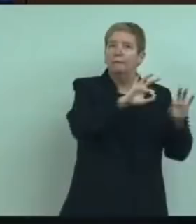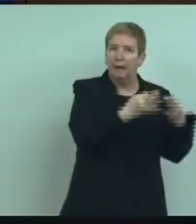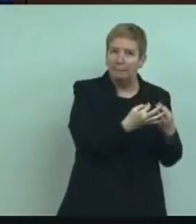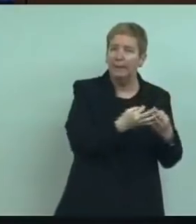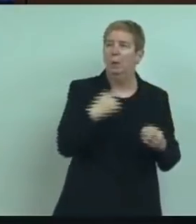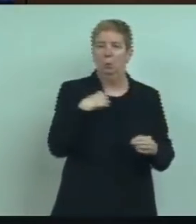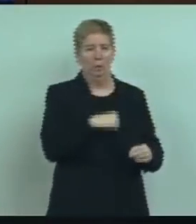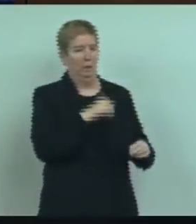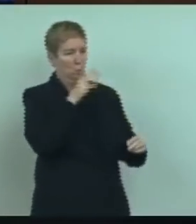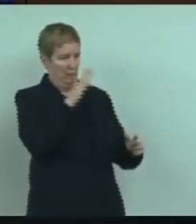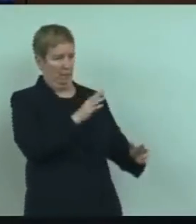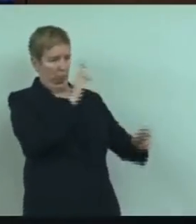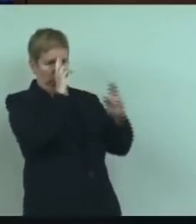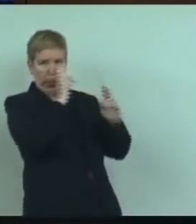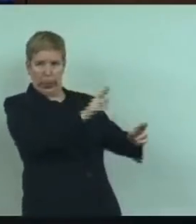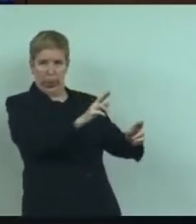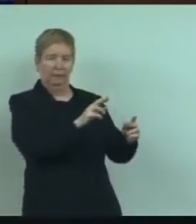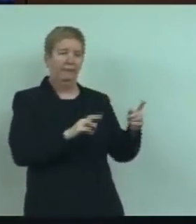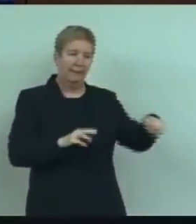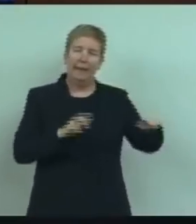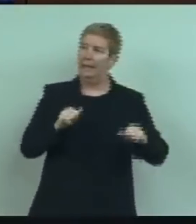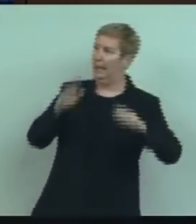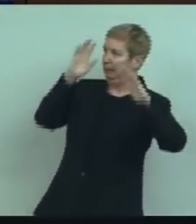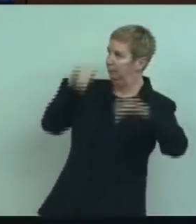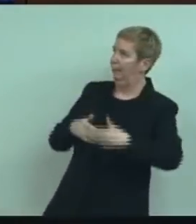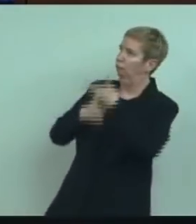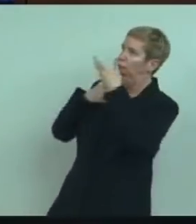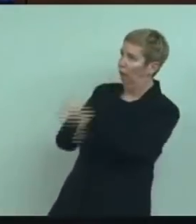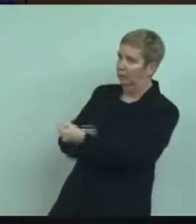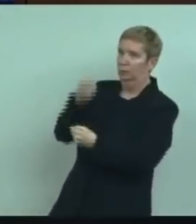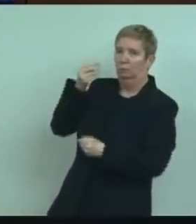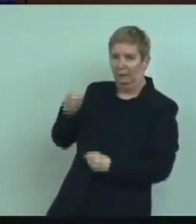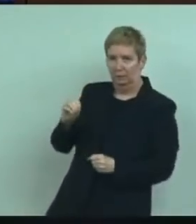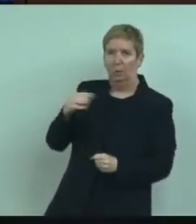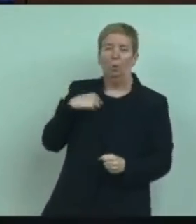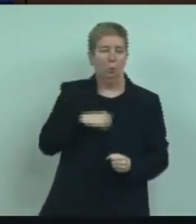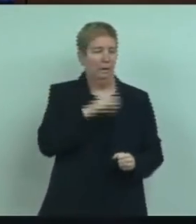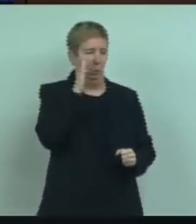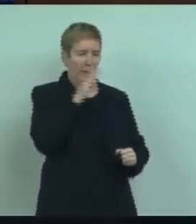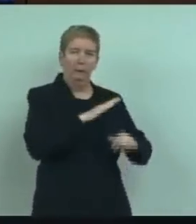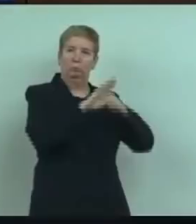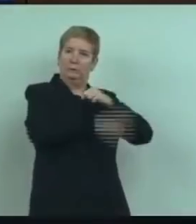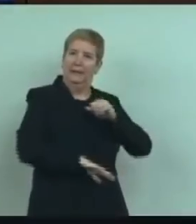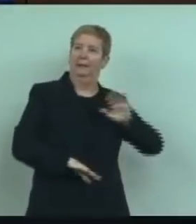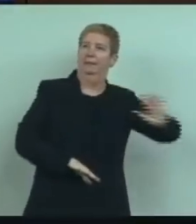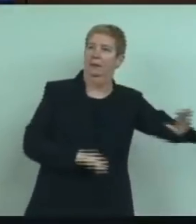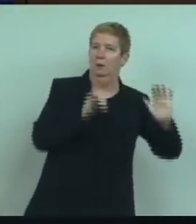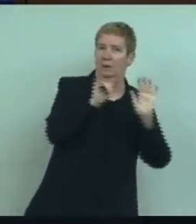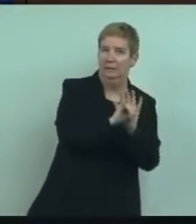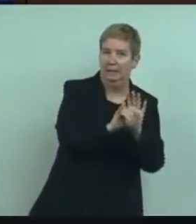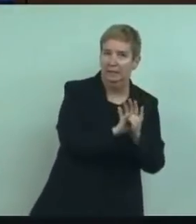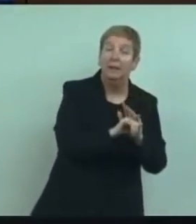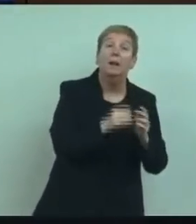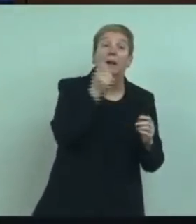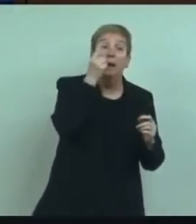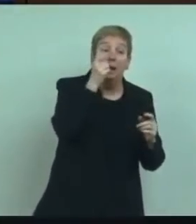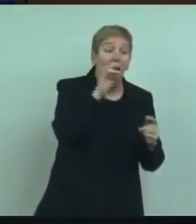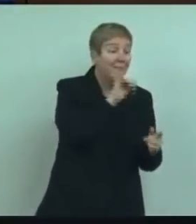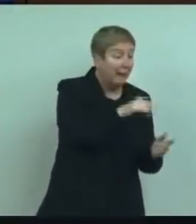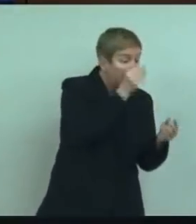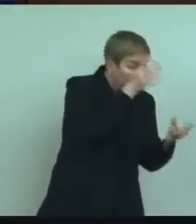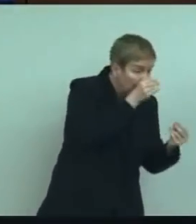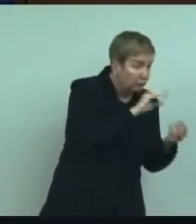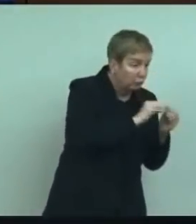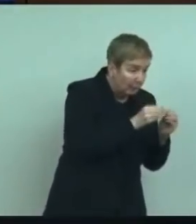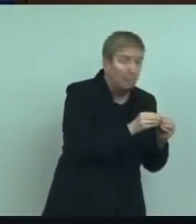will not betray that confidence, but will use information in a way that continues to make sure that we protect ourselves